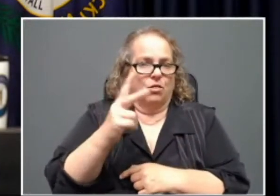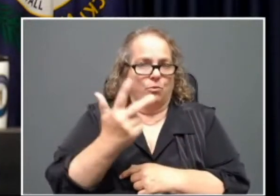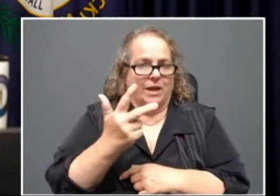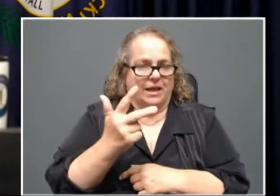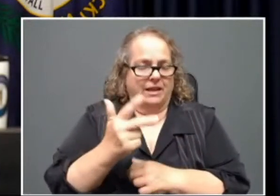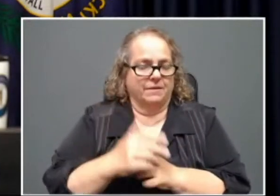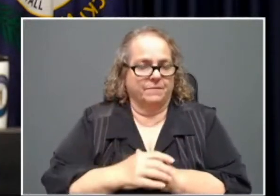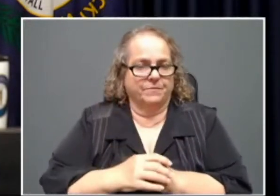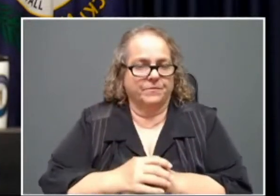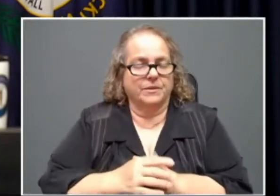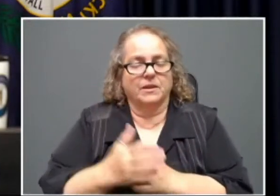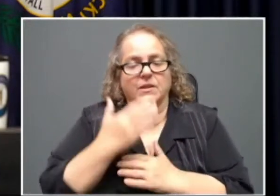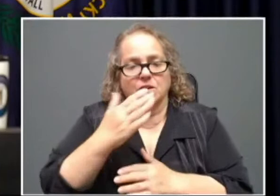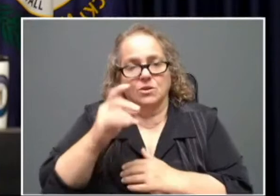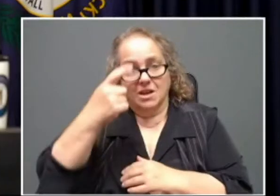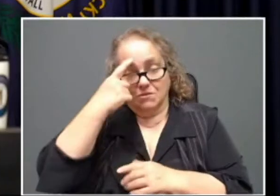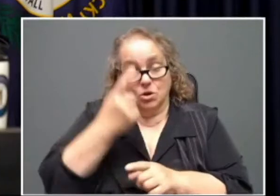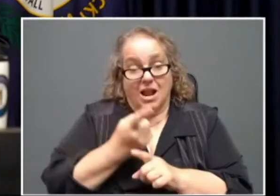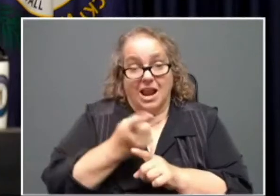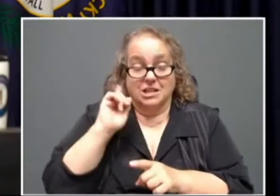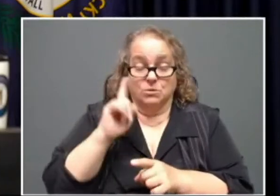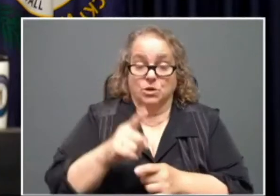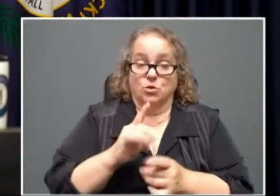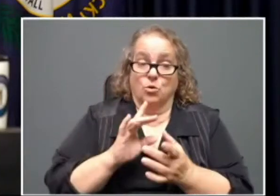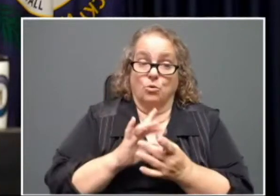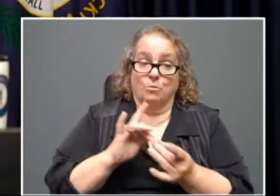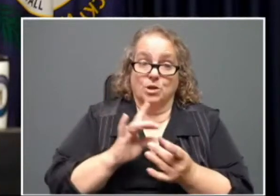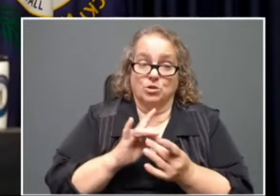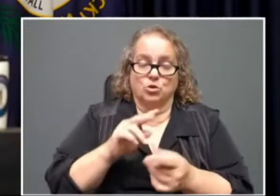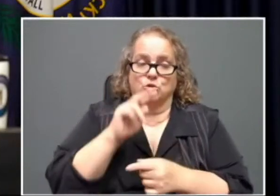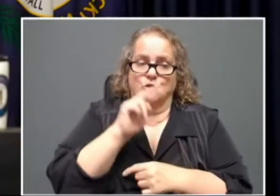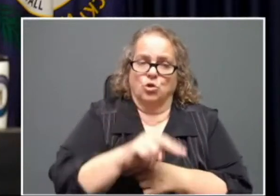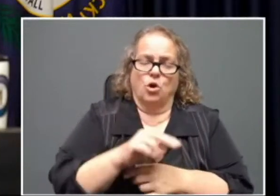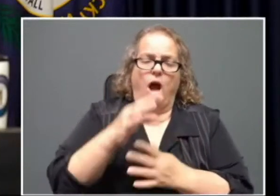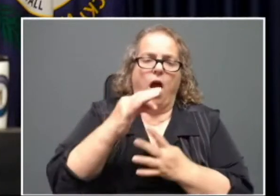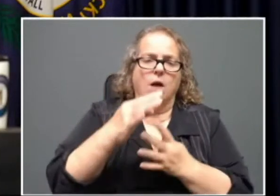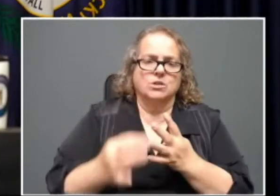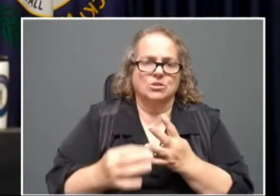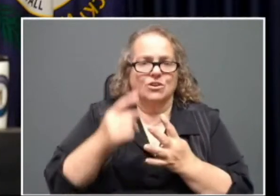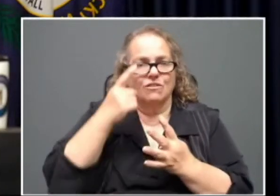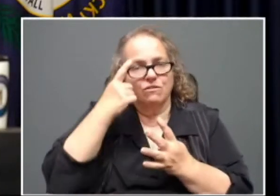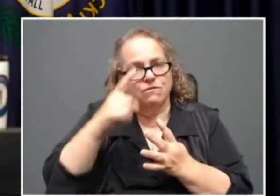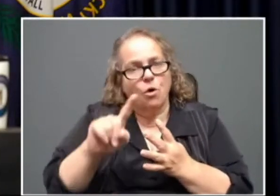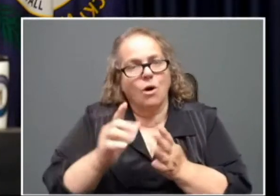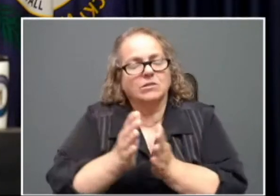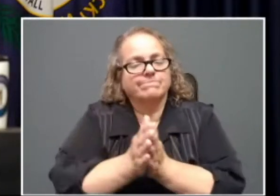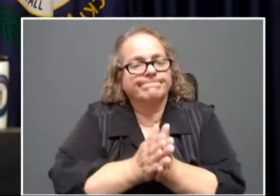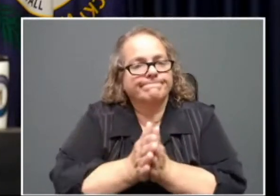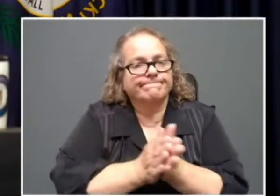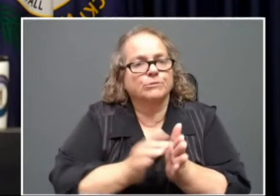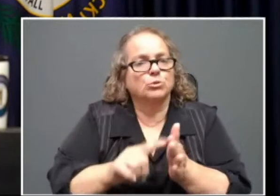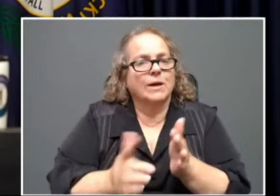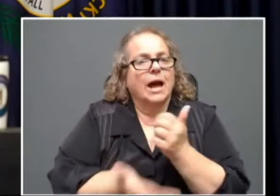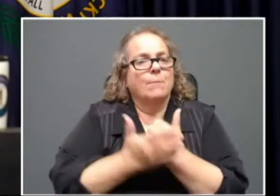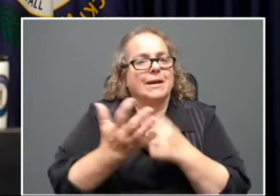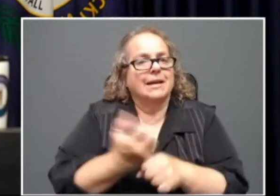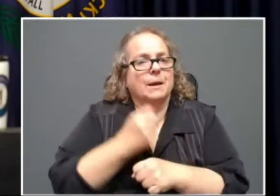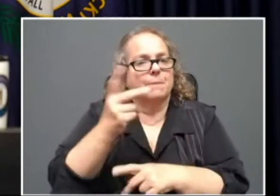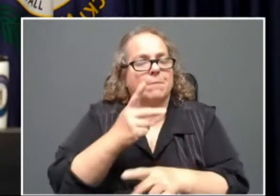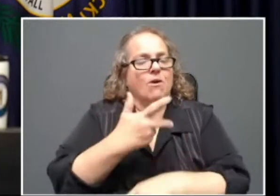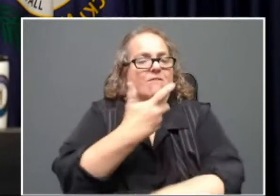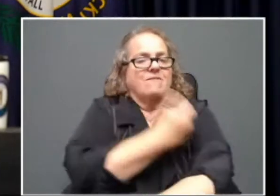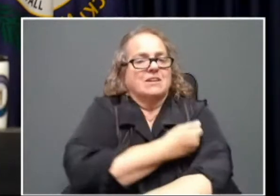Thank you, Governor. Last week you mentioned looking into options for incentives for people to get vaccinated, with Ohio, for an example,